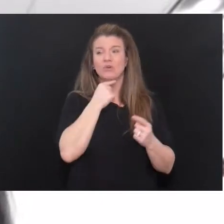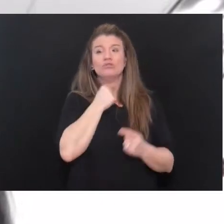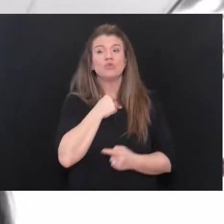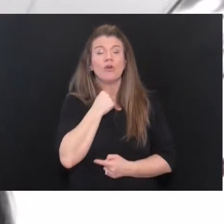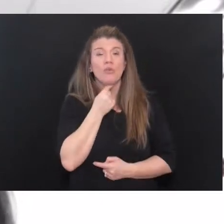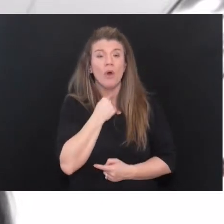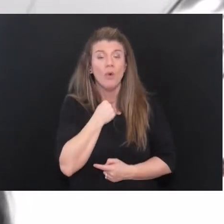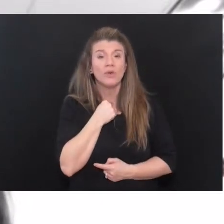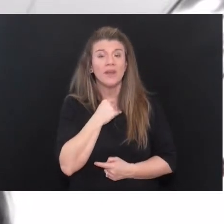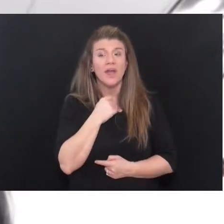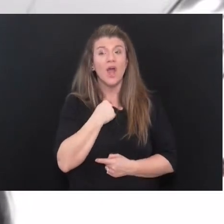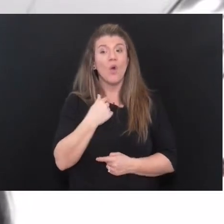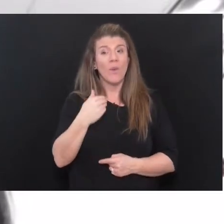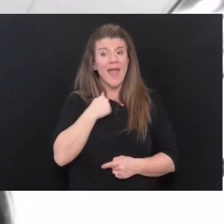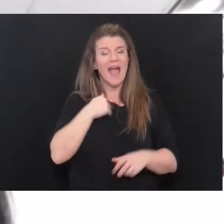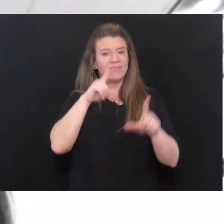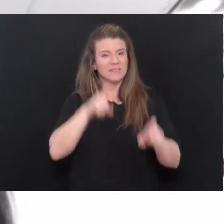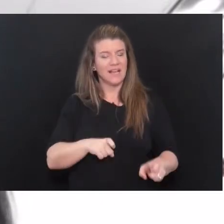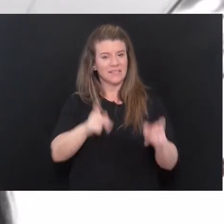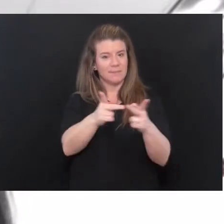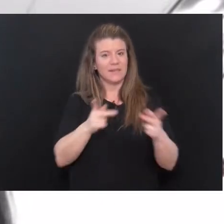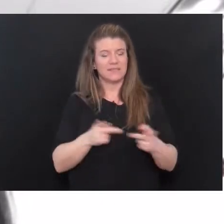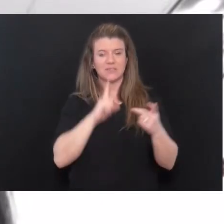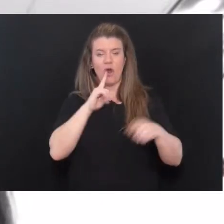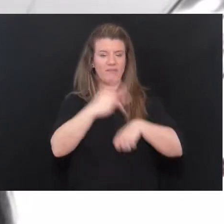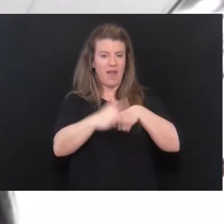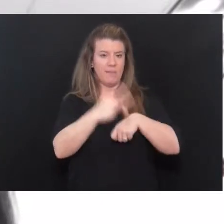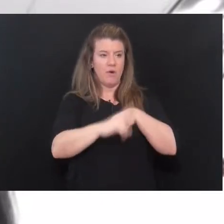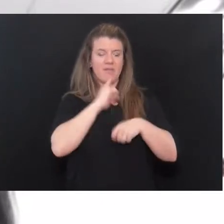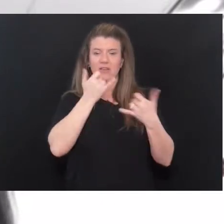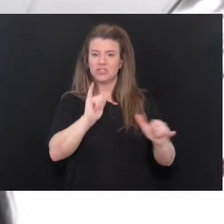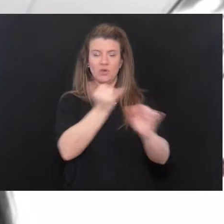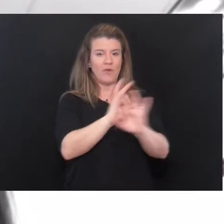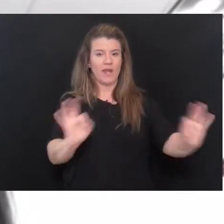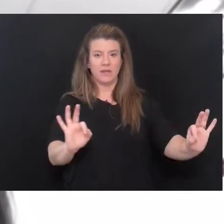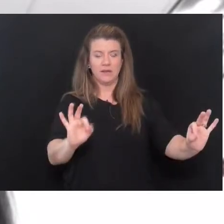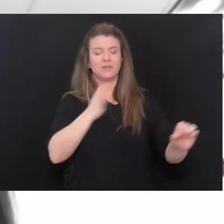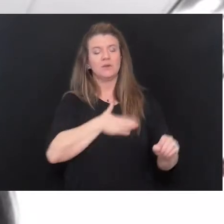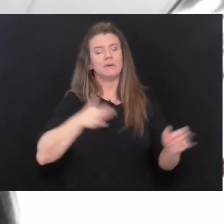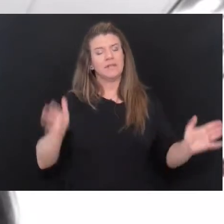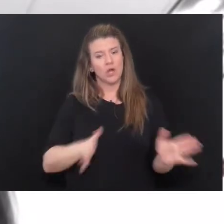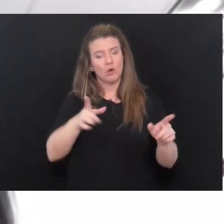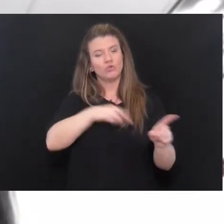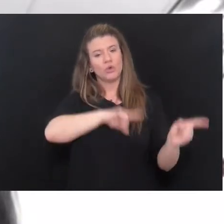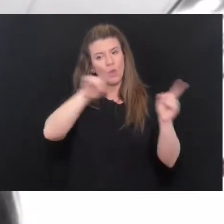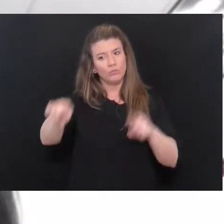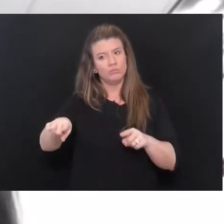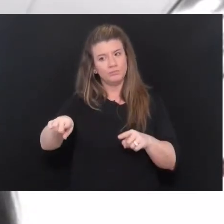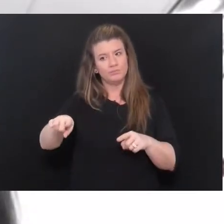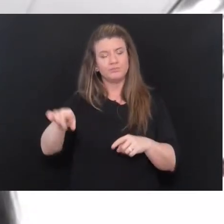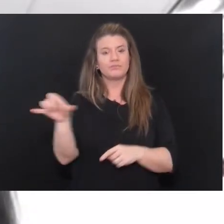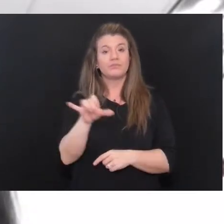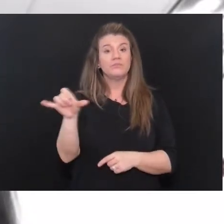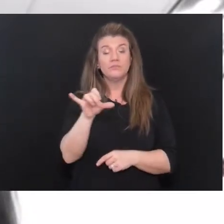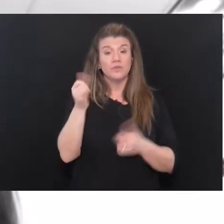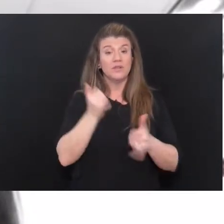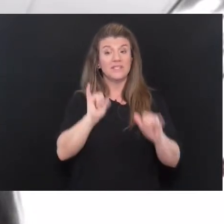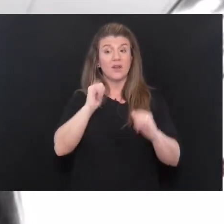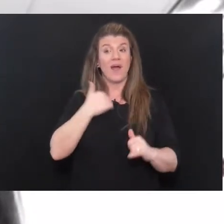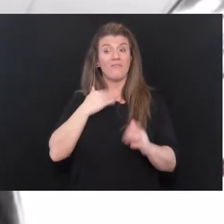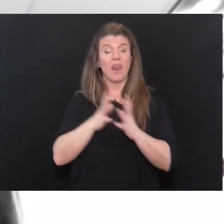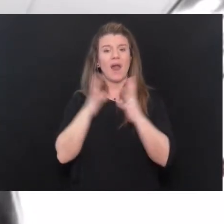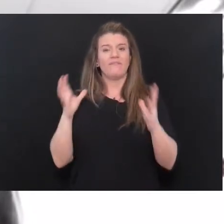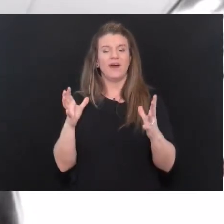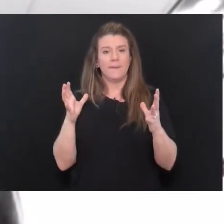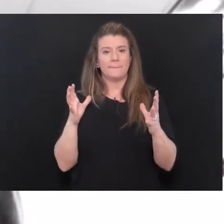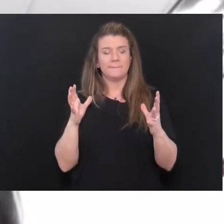throat, we do have these testing sites that are available and they are still free. So we do encourage you to do that. We also still have a lot